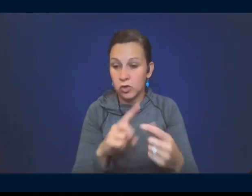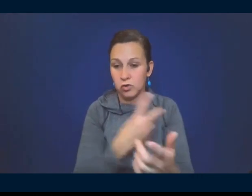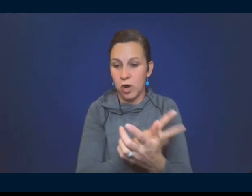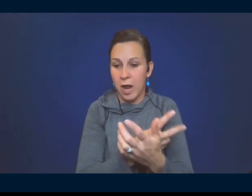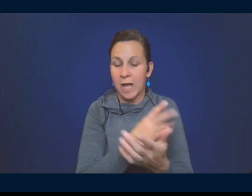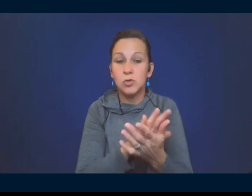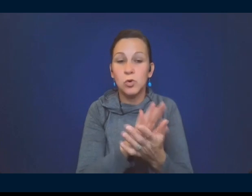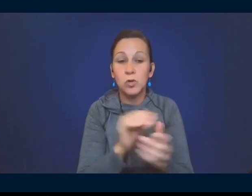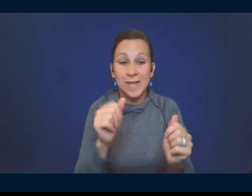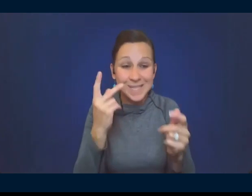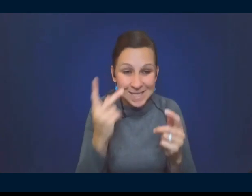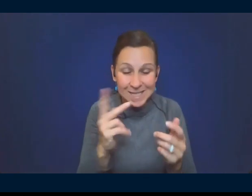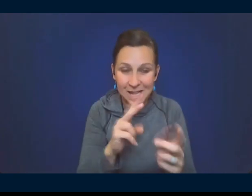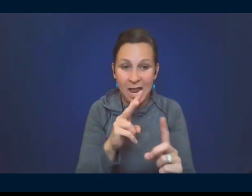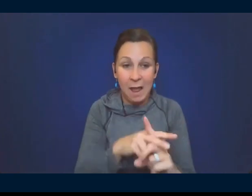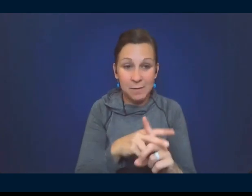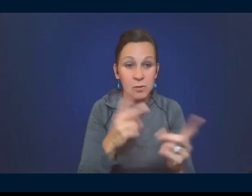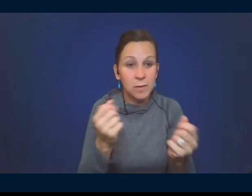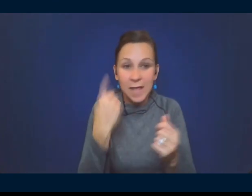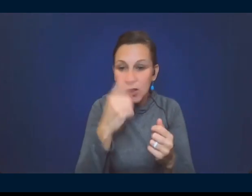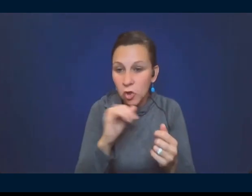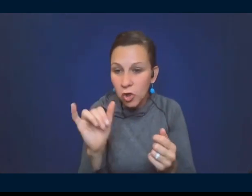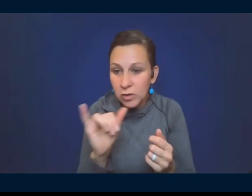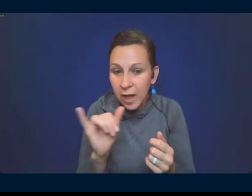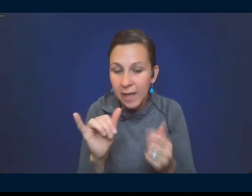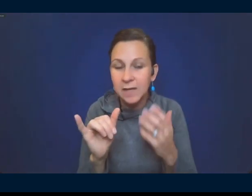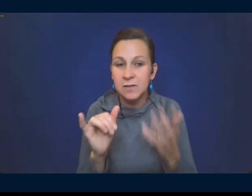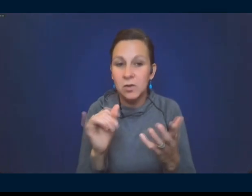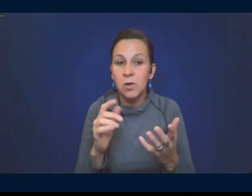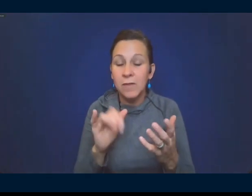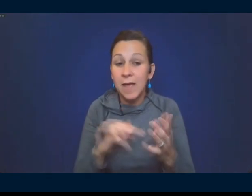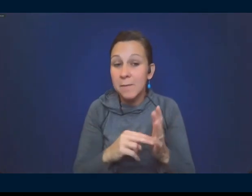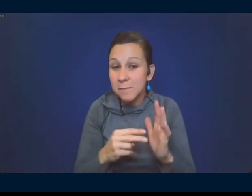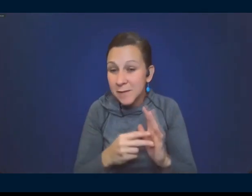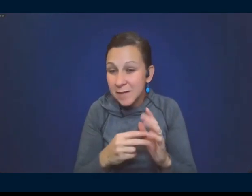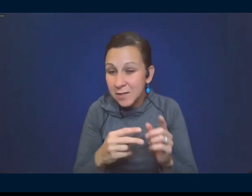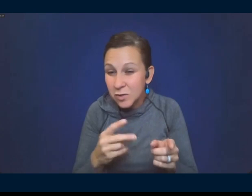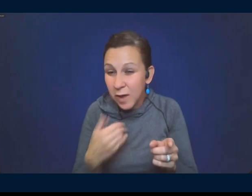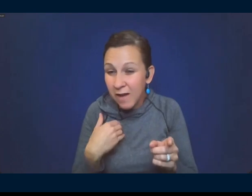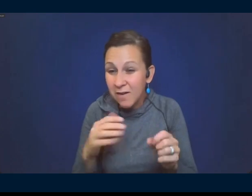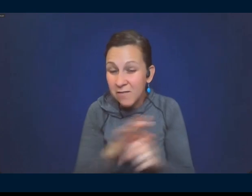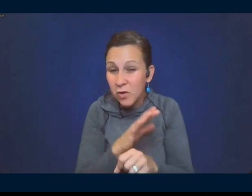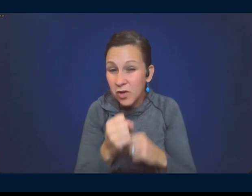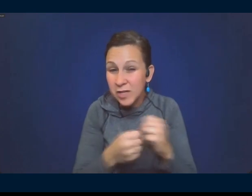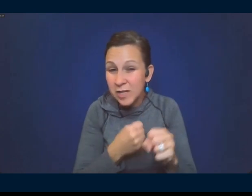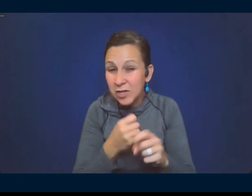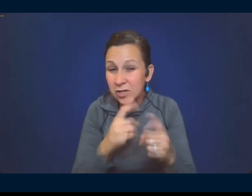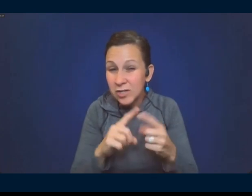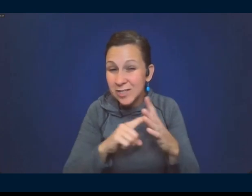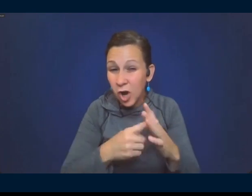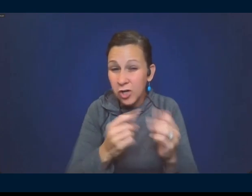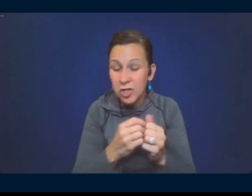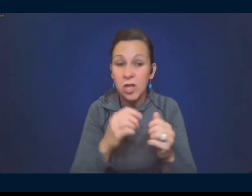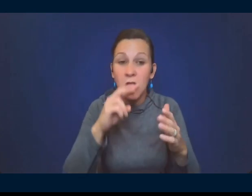our application deadline is in October, which means that you will have almost a full year to start to look at our website,